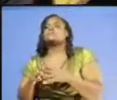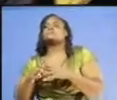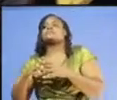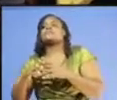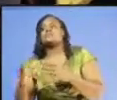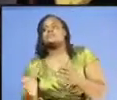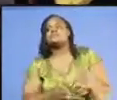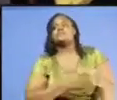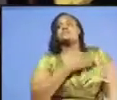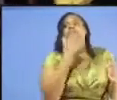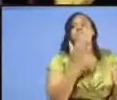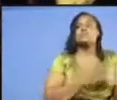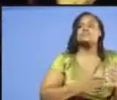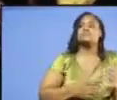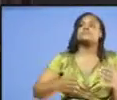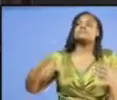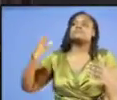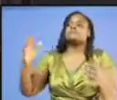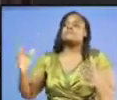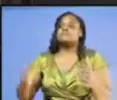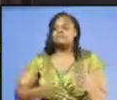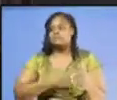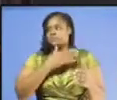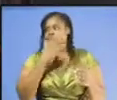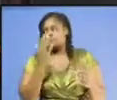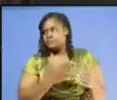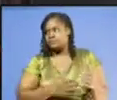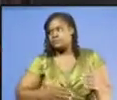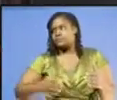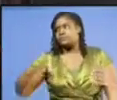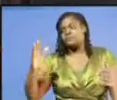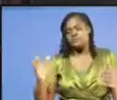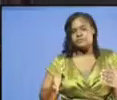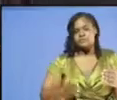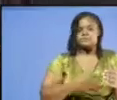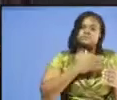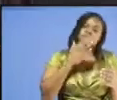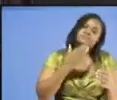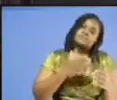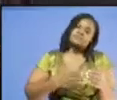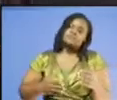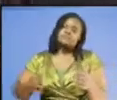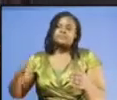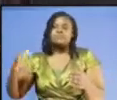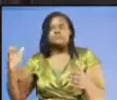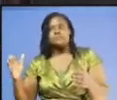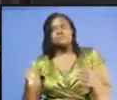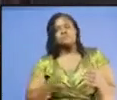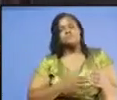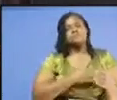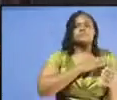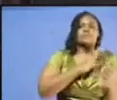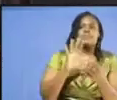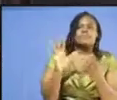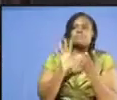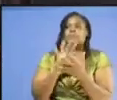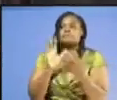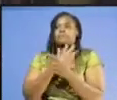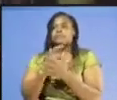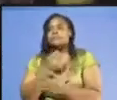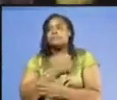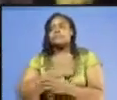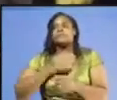devil, I'm crossing over. Would you stand with me at the testimony of your faith in